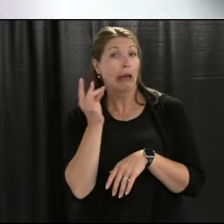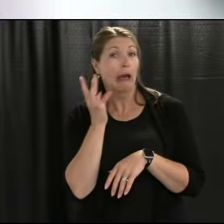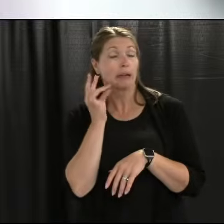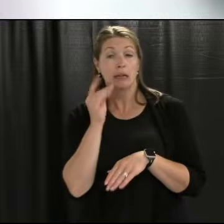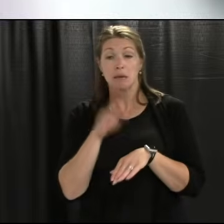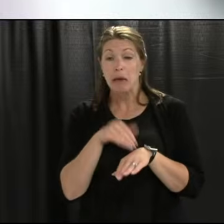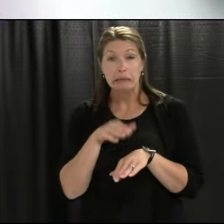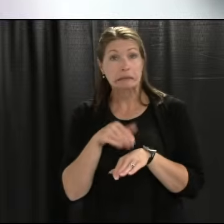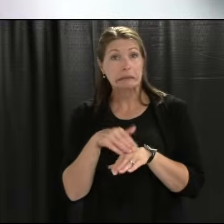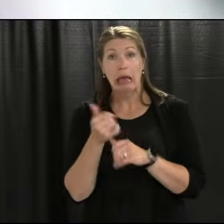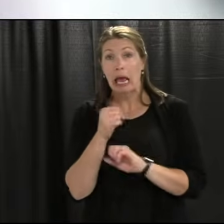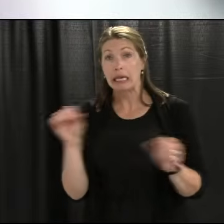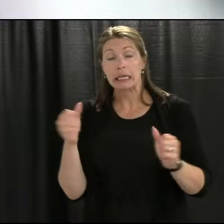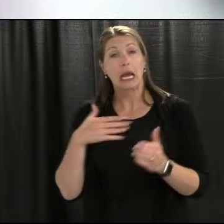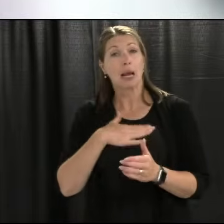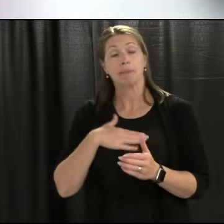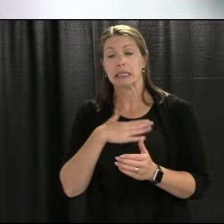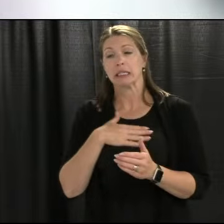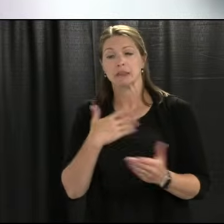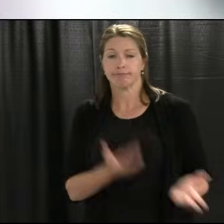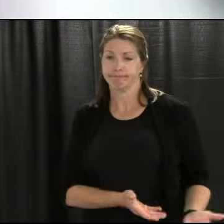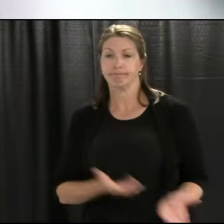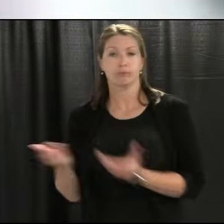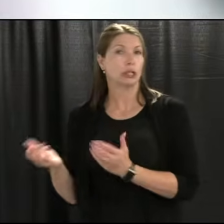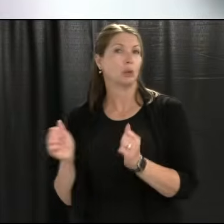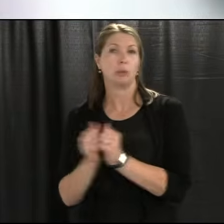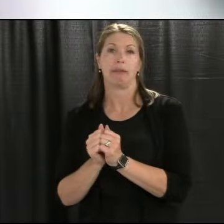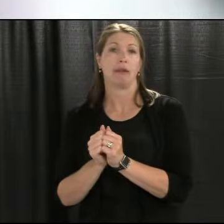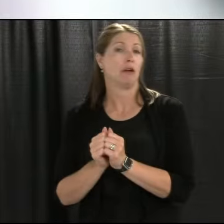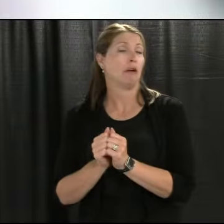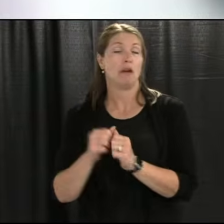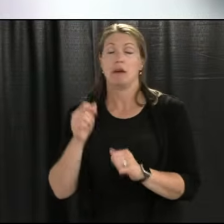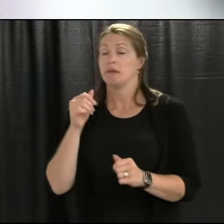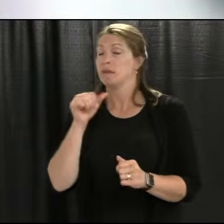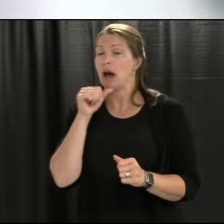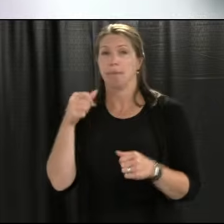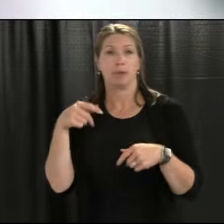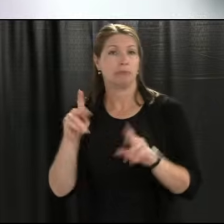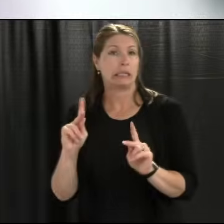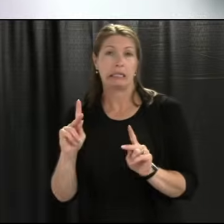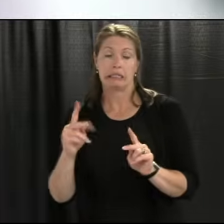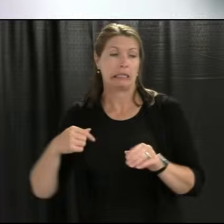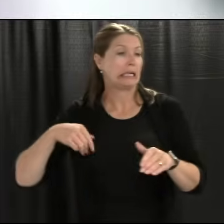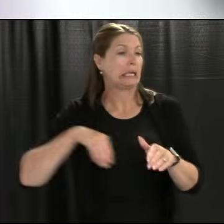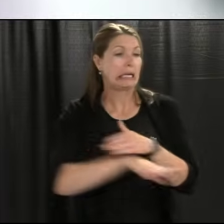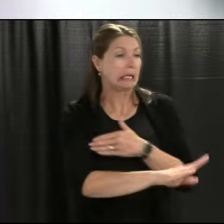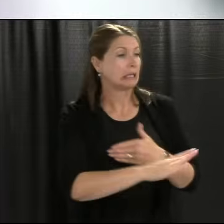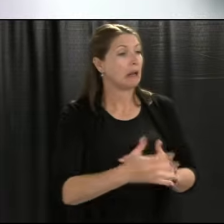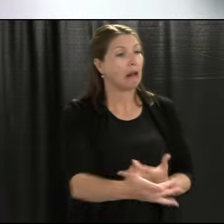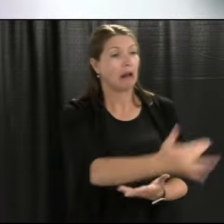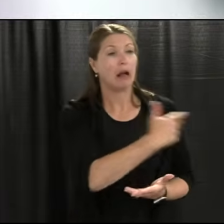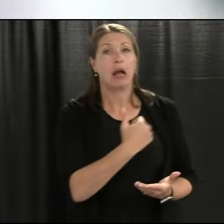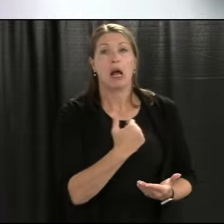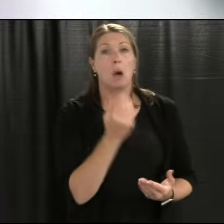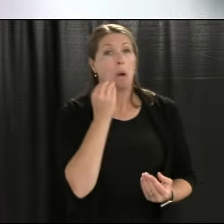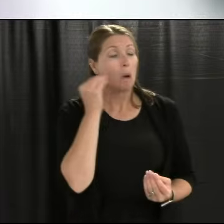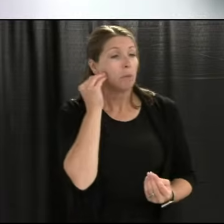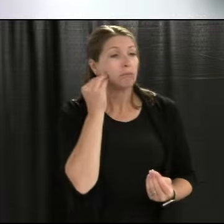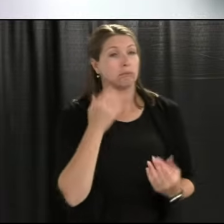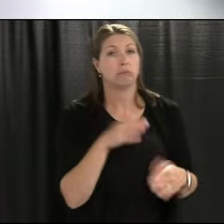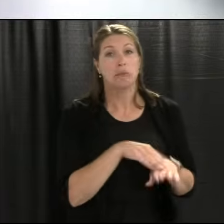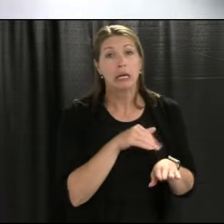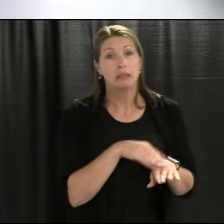an opportunity to go back to get them. We have heard Good Samaritan stories from first